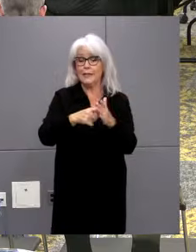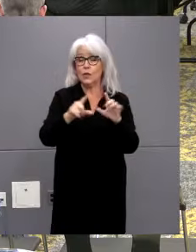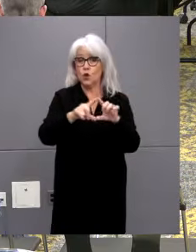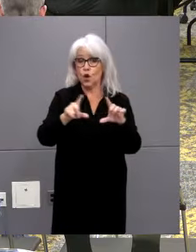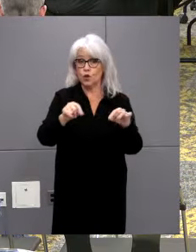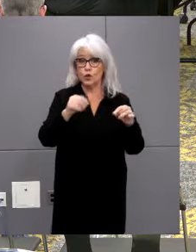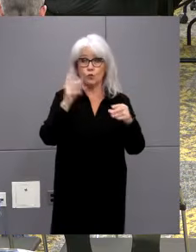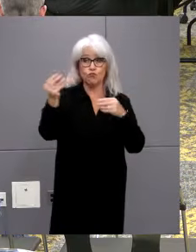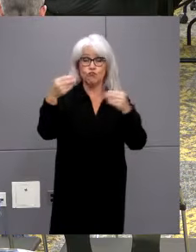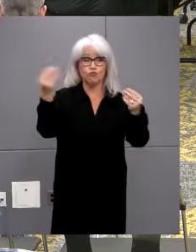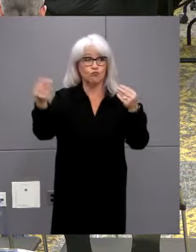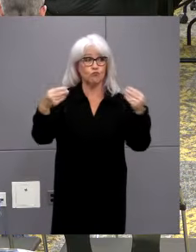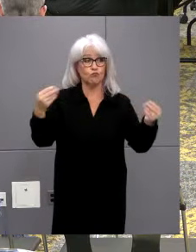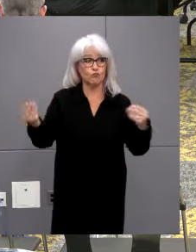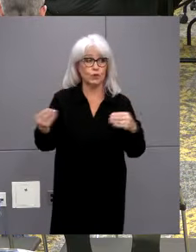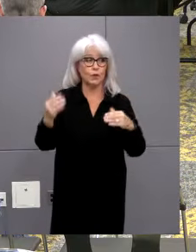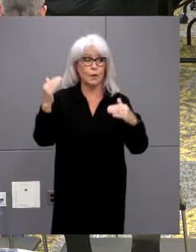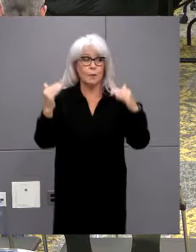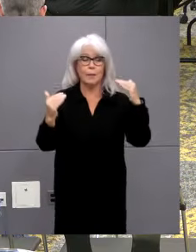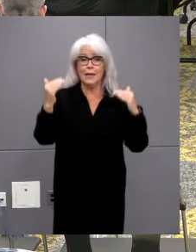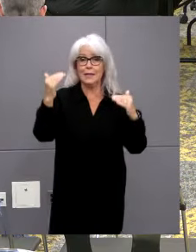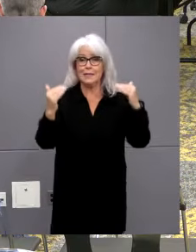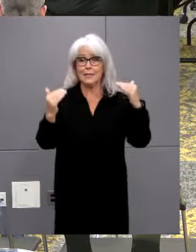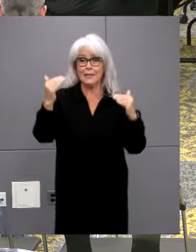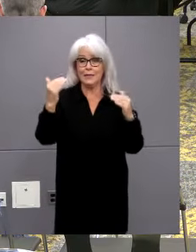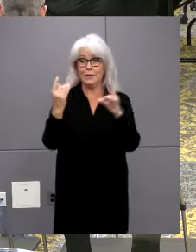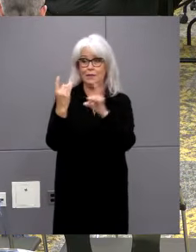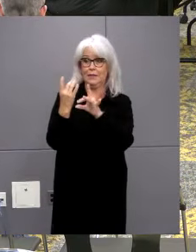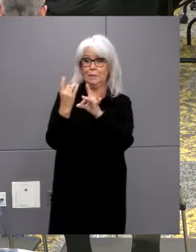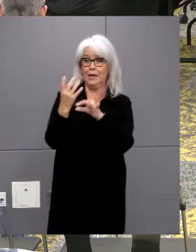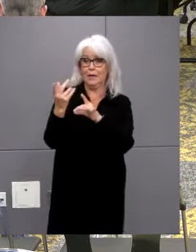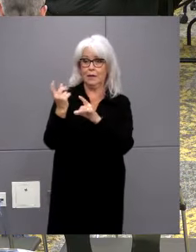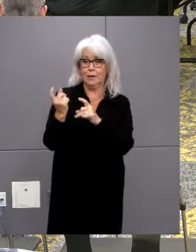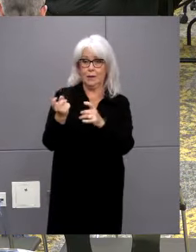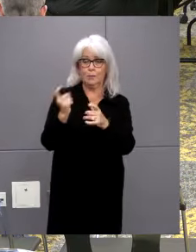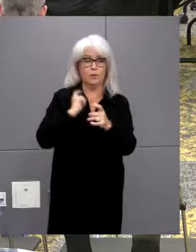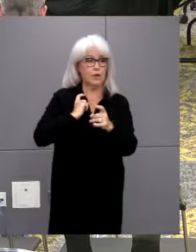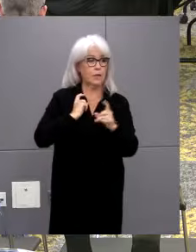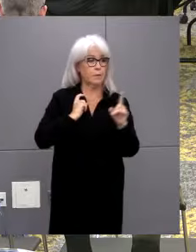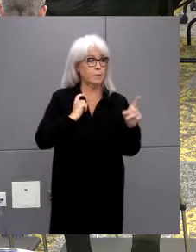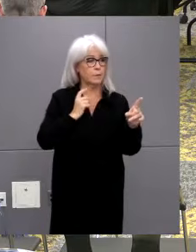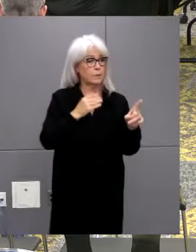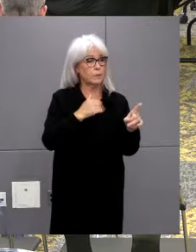it's an effort to balance. I'm balancing the feedback I'm provided. Excuse me?